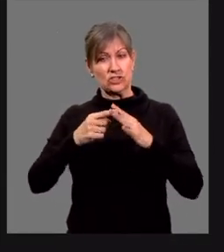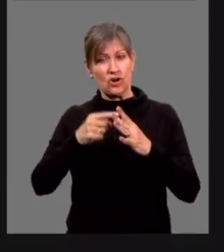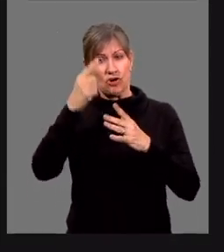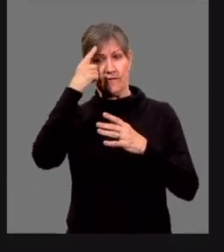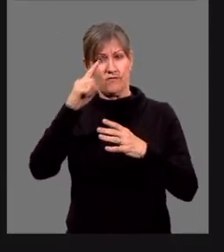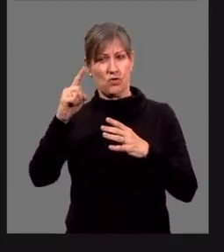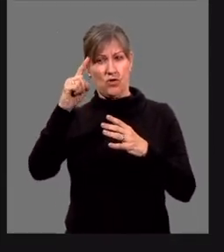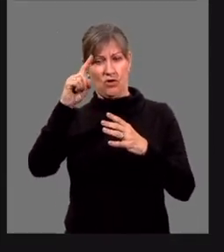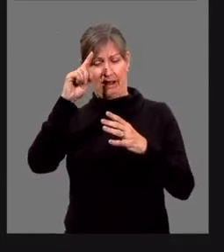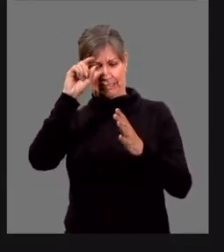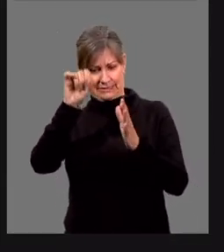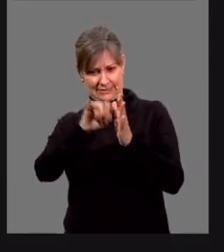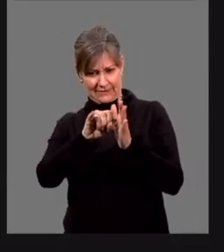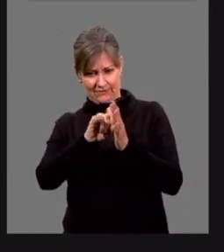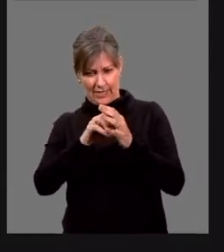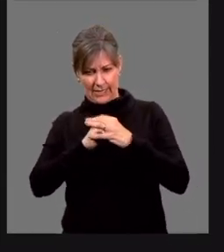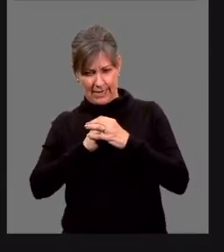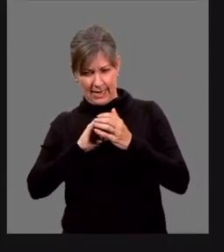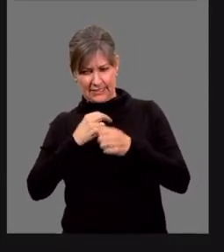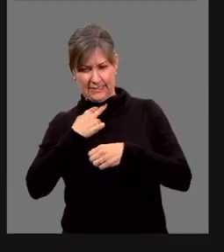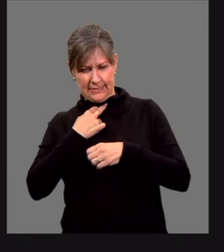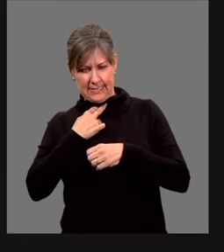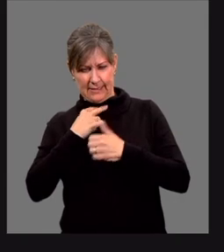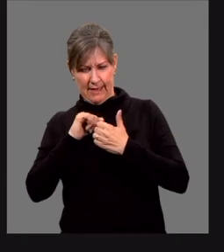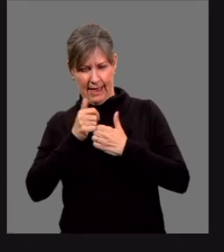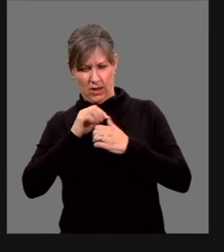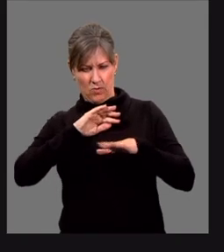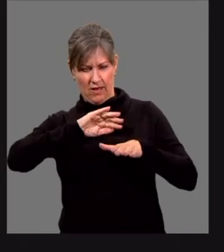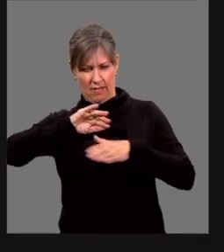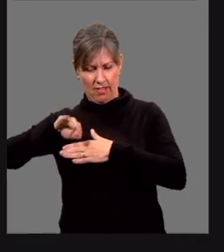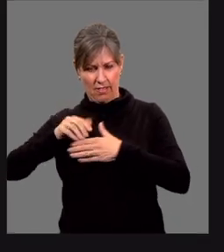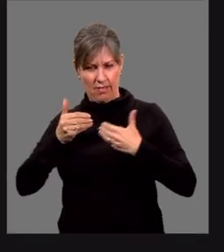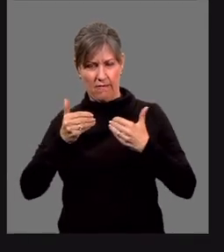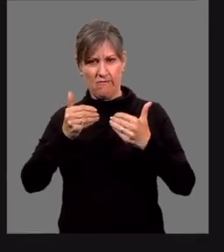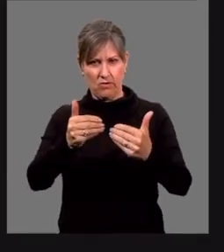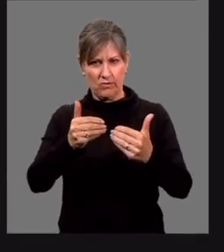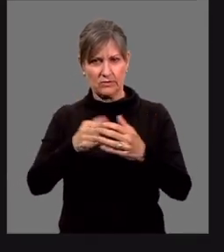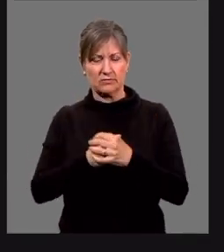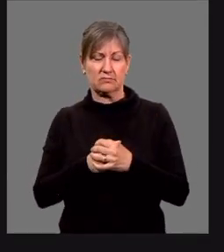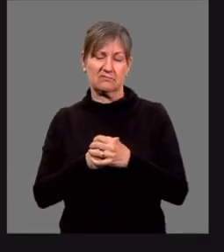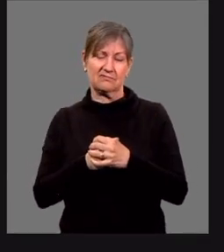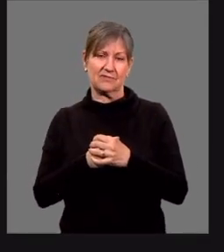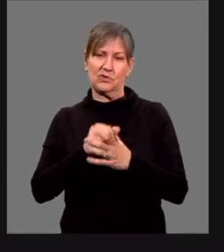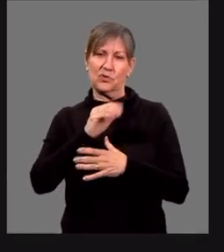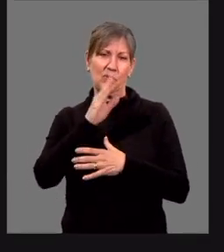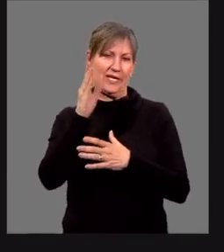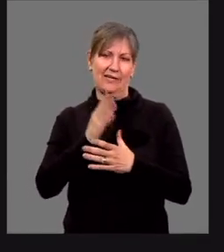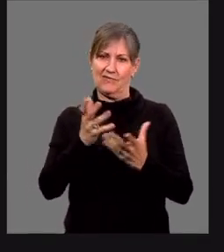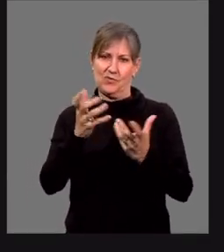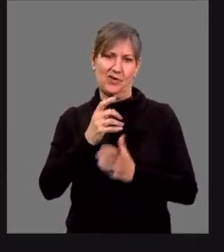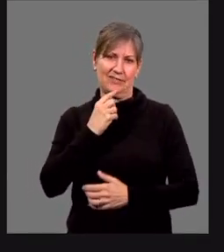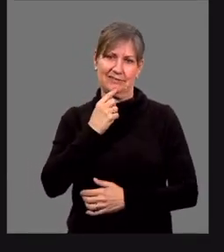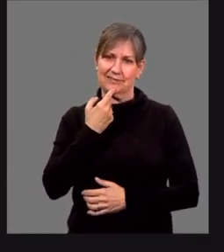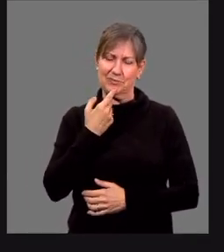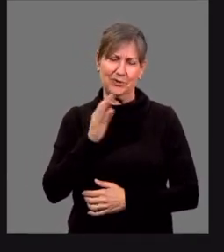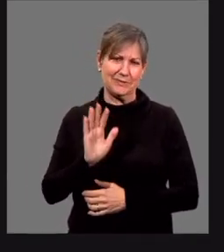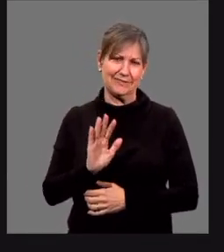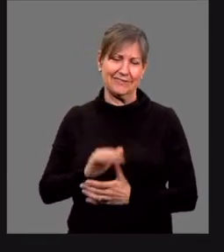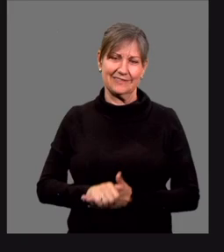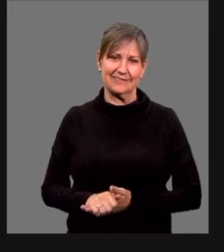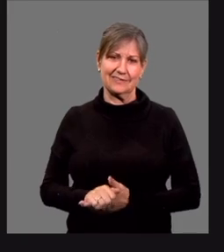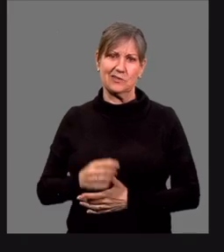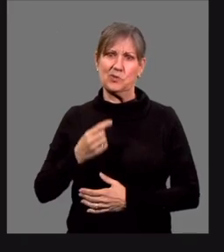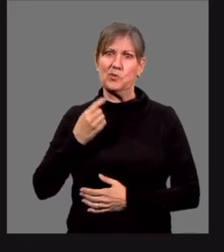identifying how to get unstuck and move forward. None of us ever seek disappointment, and we